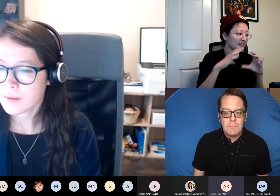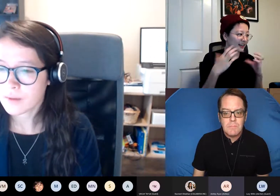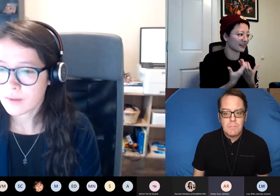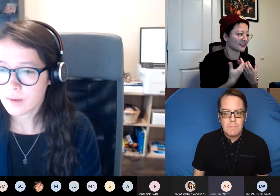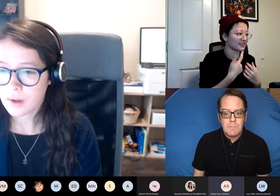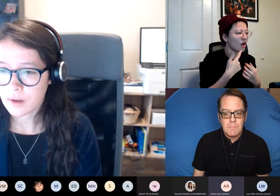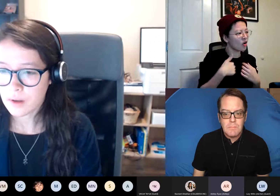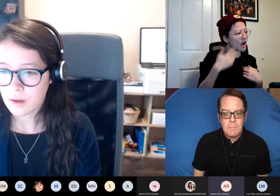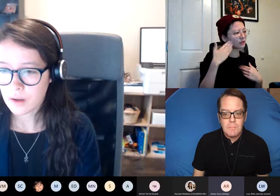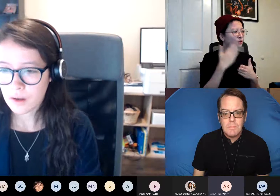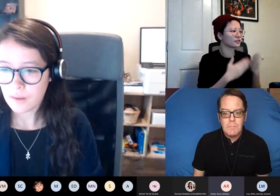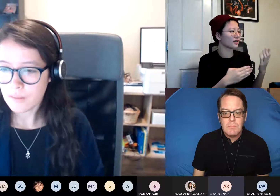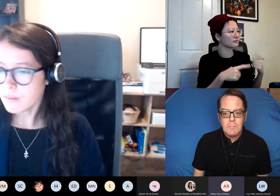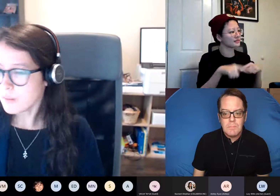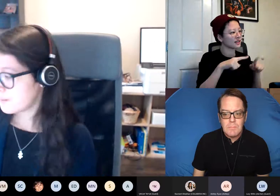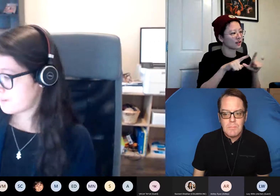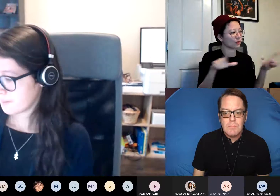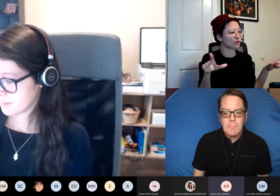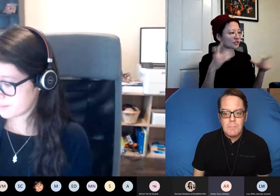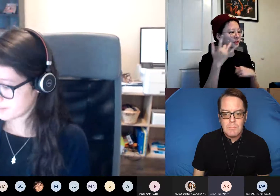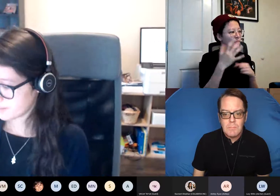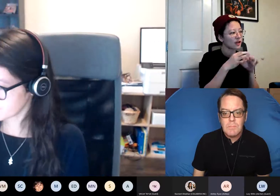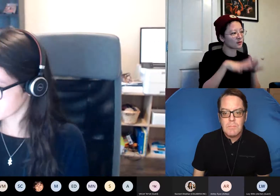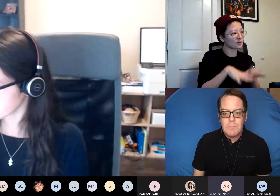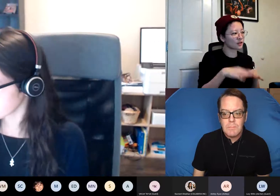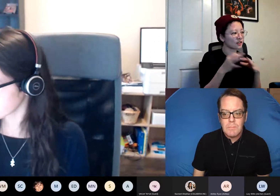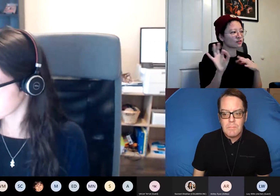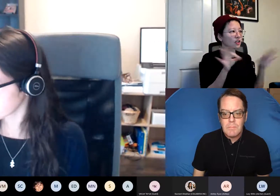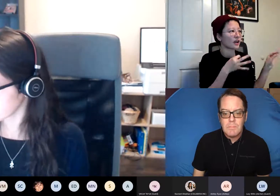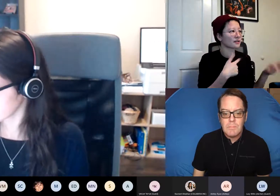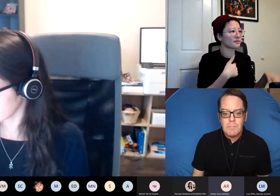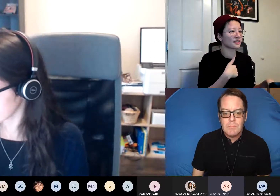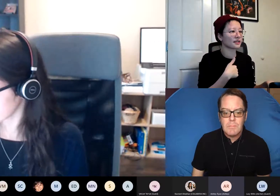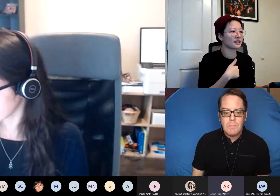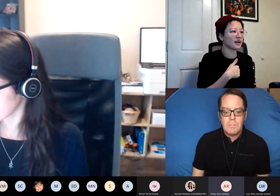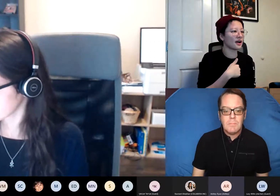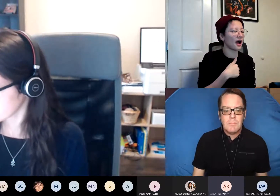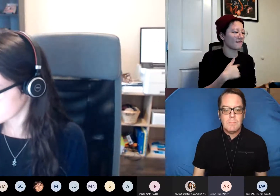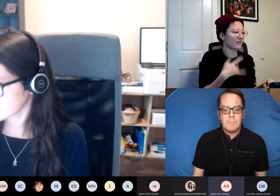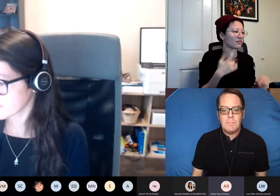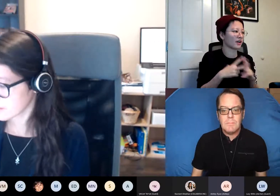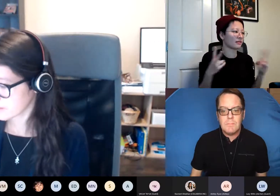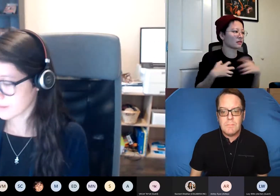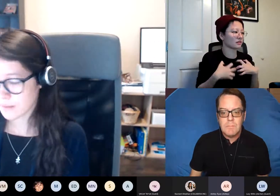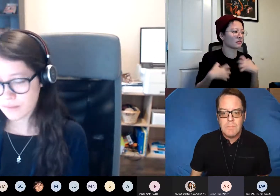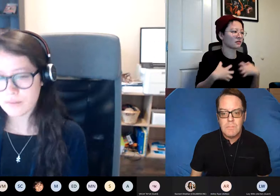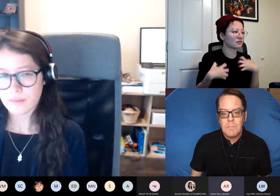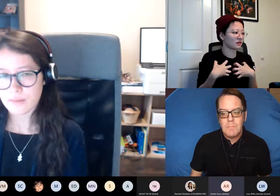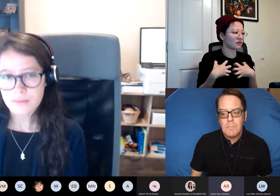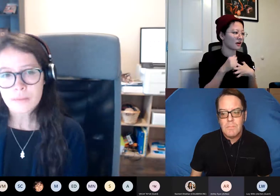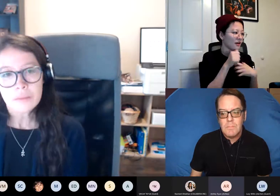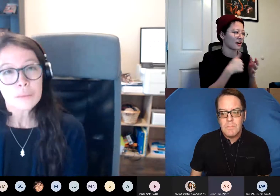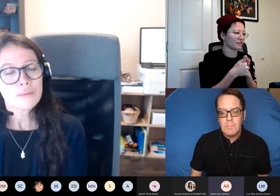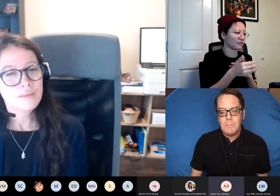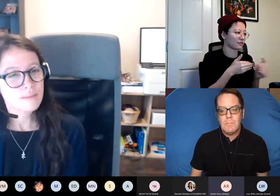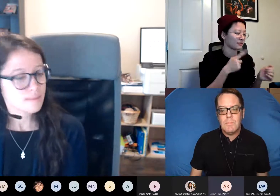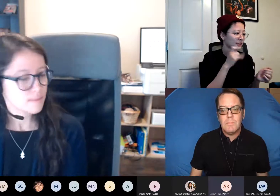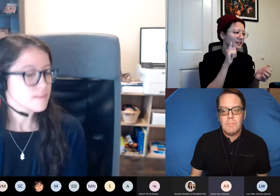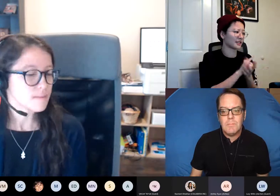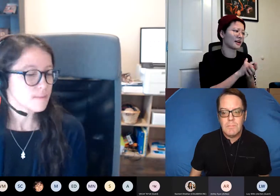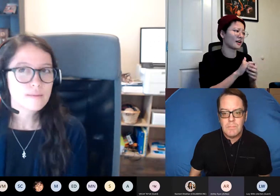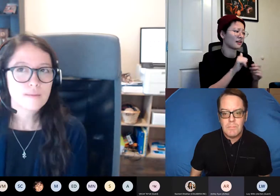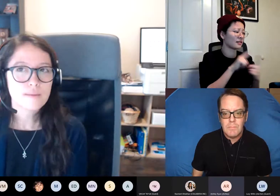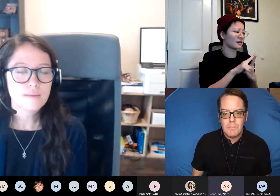wouldn't feel so comfortable. For example, with the professor that Mia had mentioned earlier, talking about the